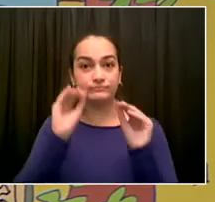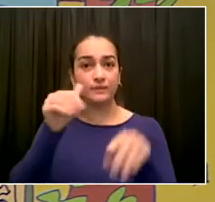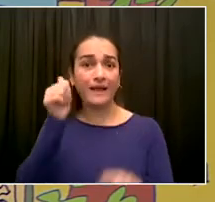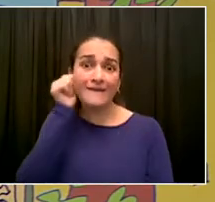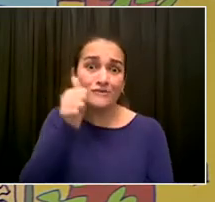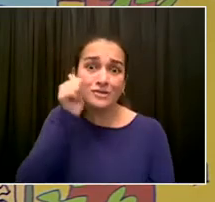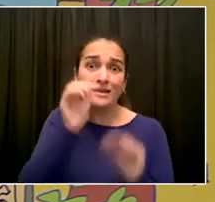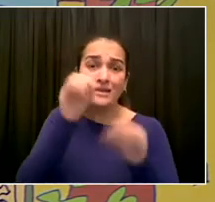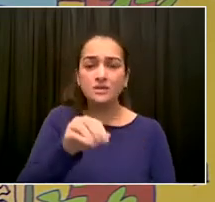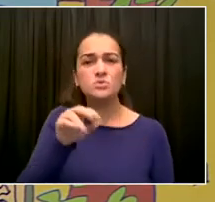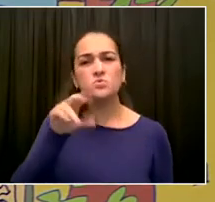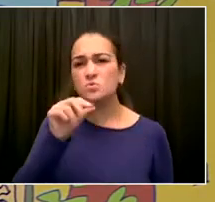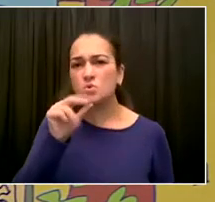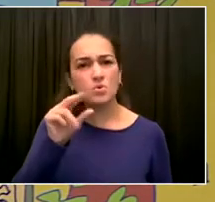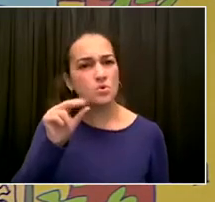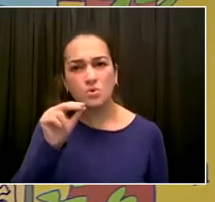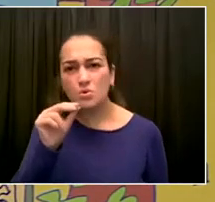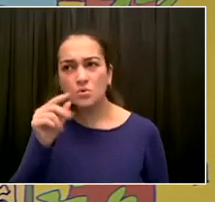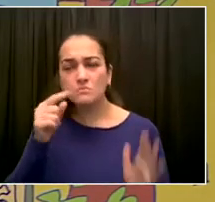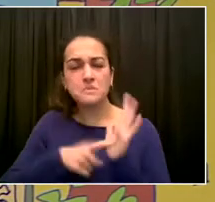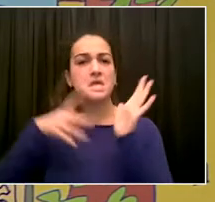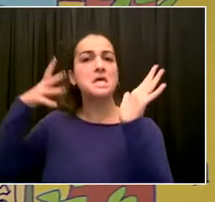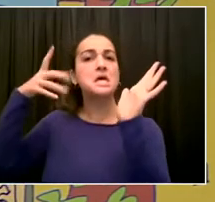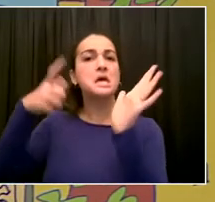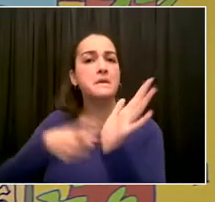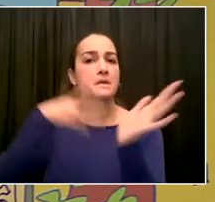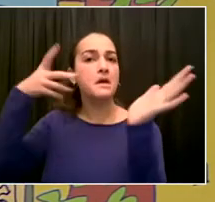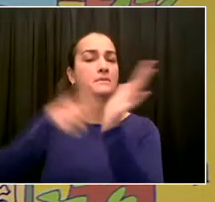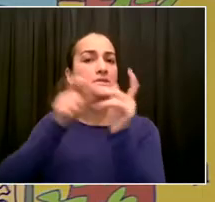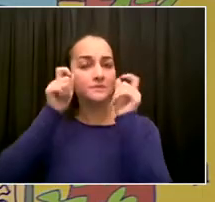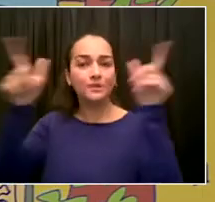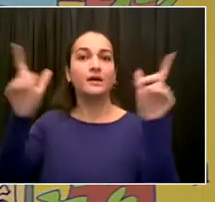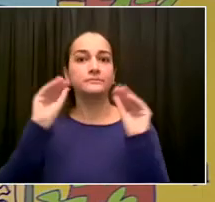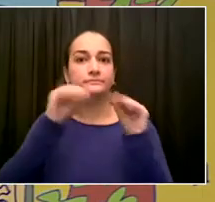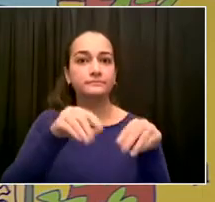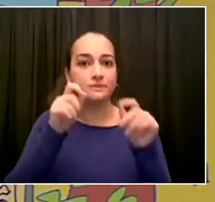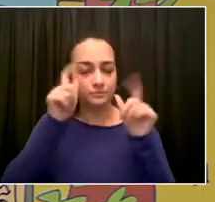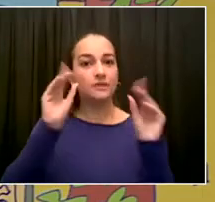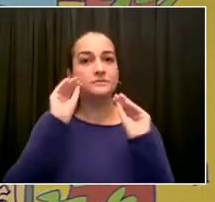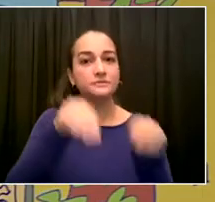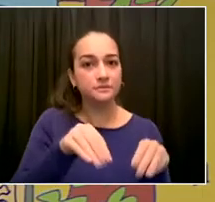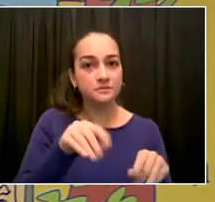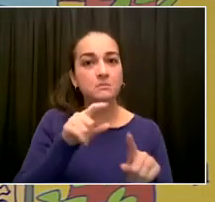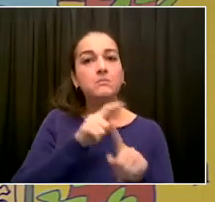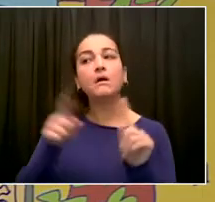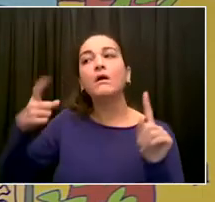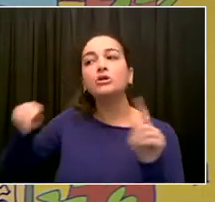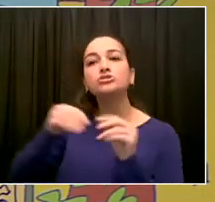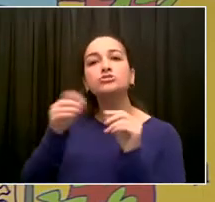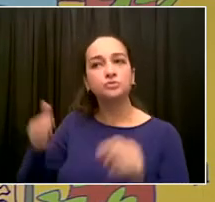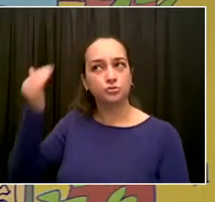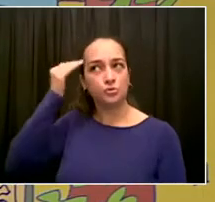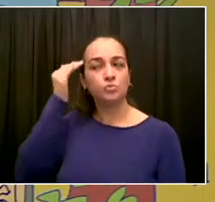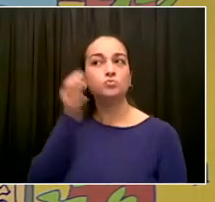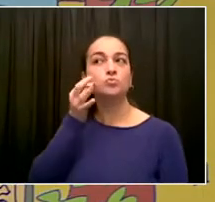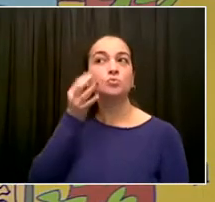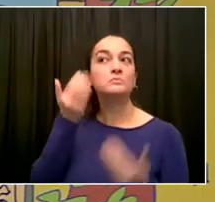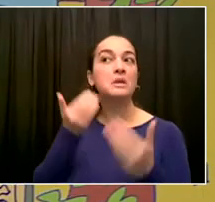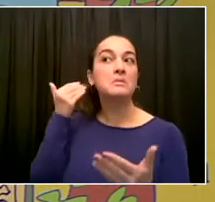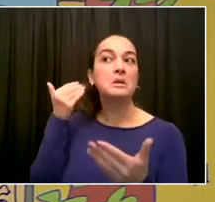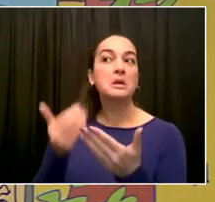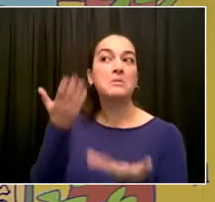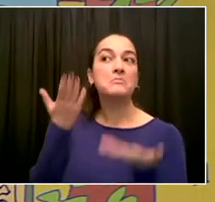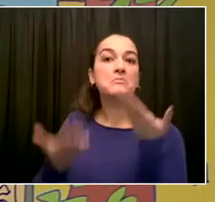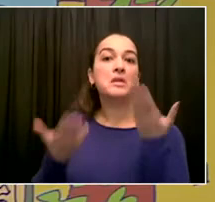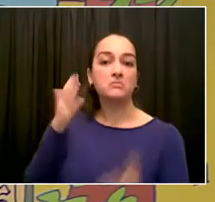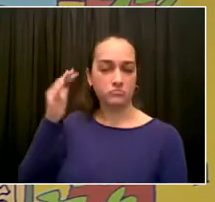of the concerns that some of the advocates are raising the same way. But I also think it's about how we do it. And I'd like the